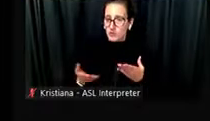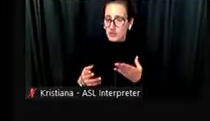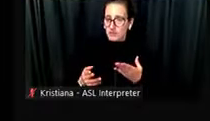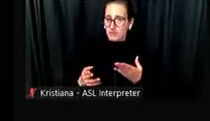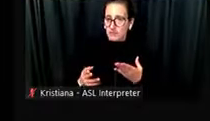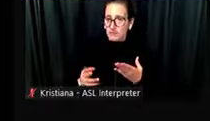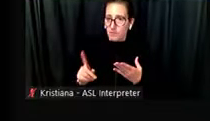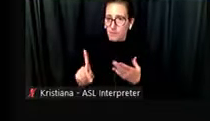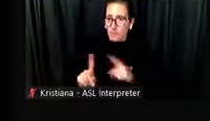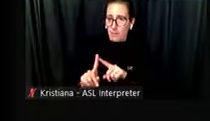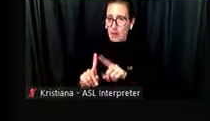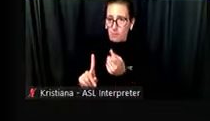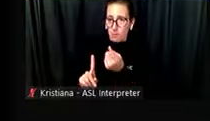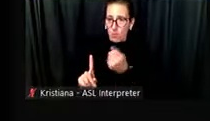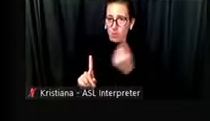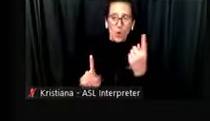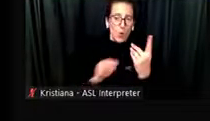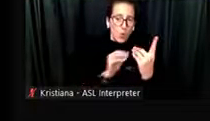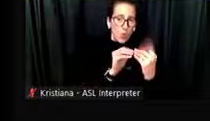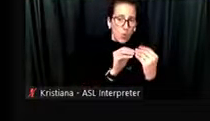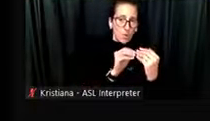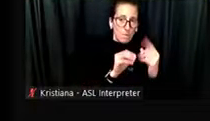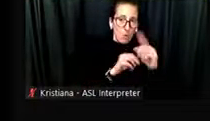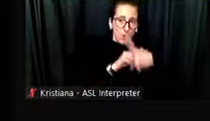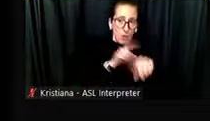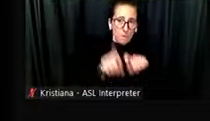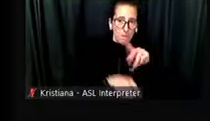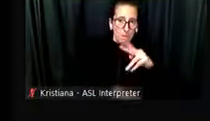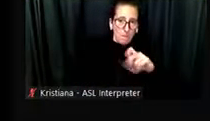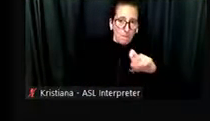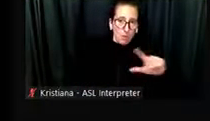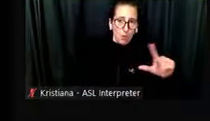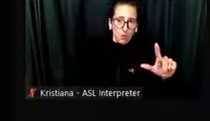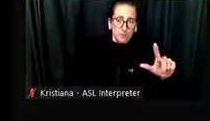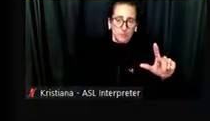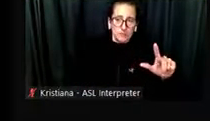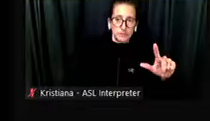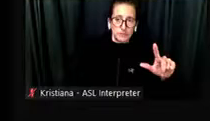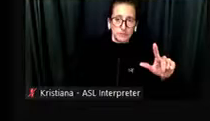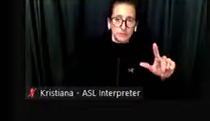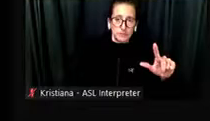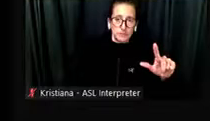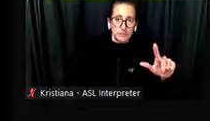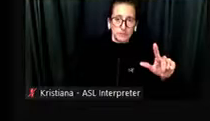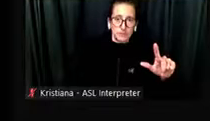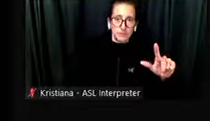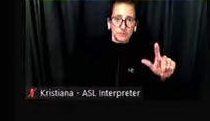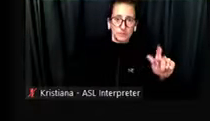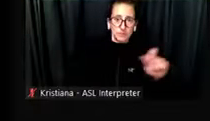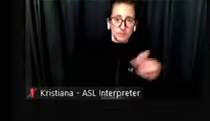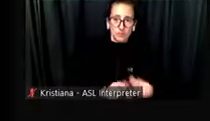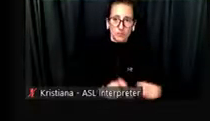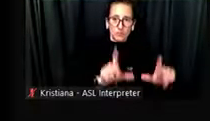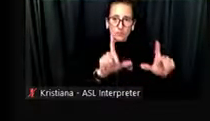I think Glenn is going to put that up. I think Kevin is going to put that poll up.